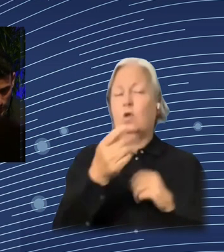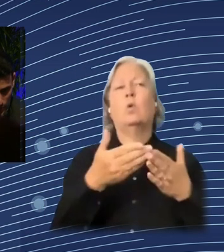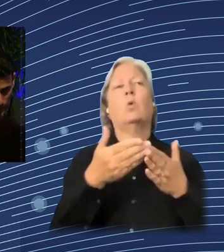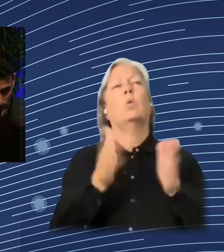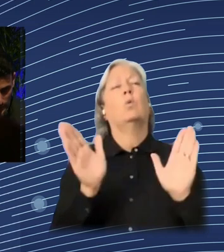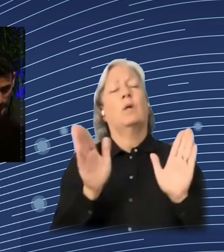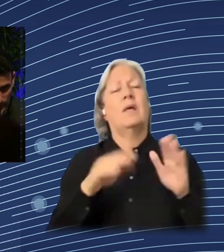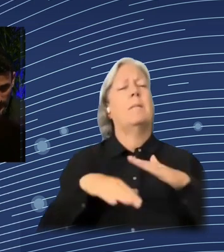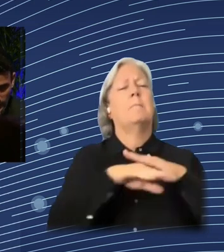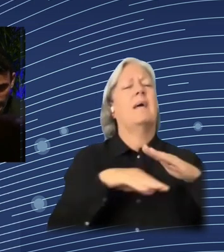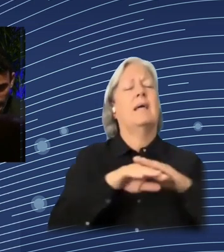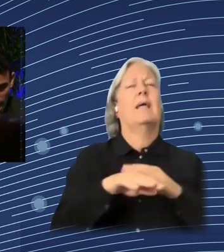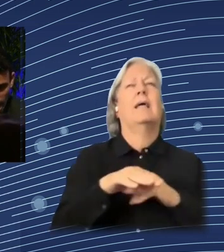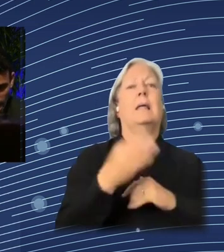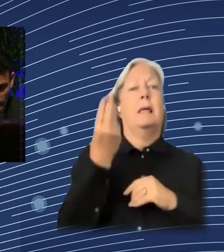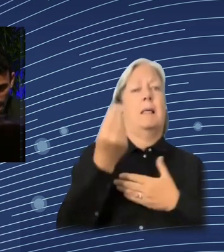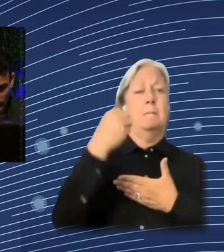4 days work week?